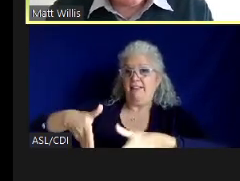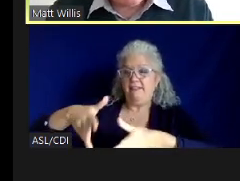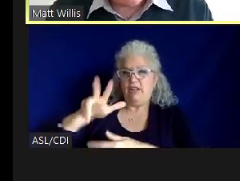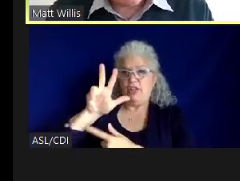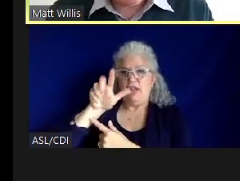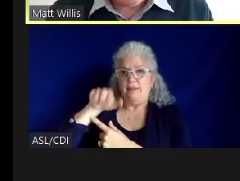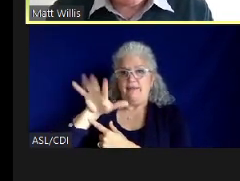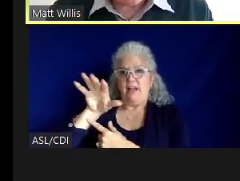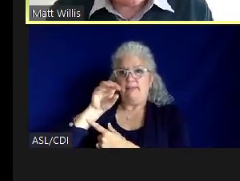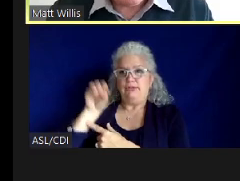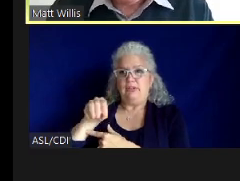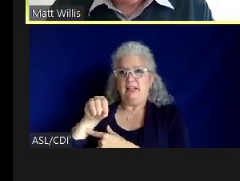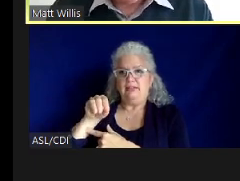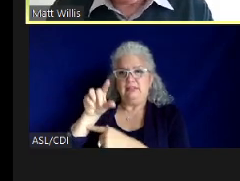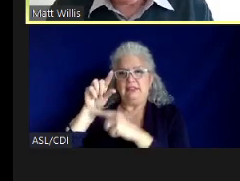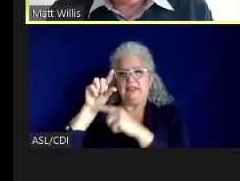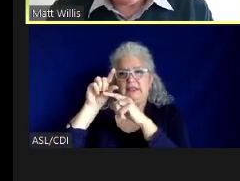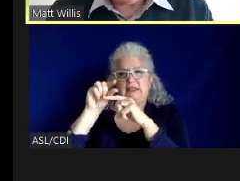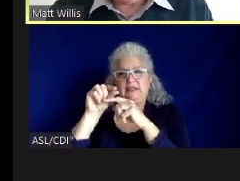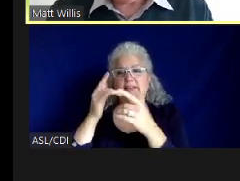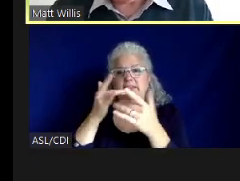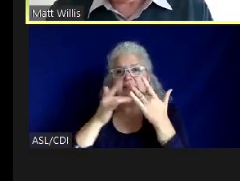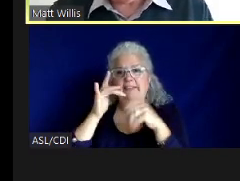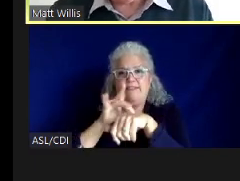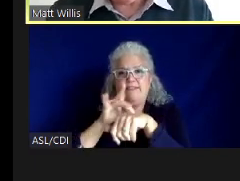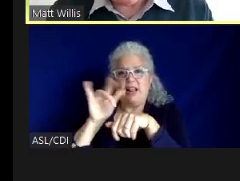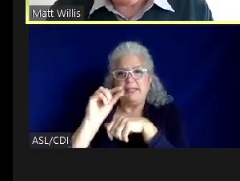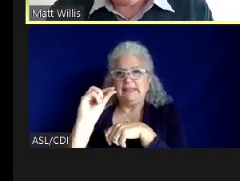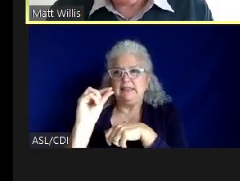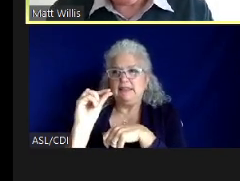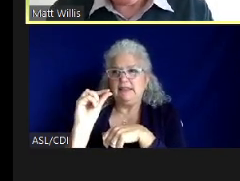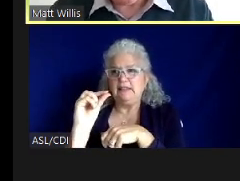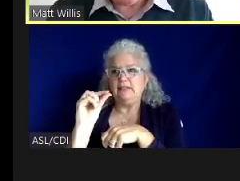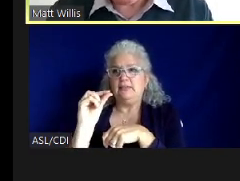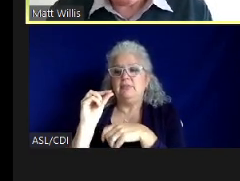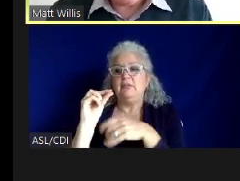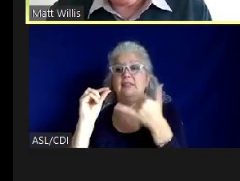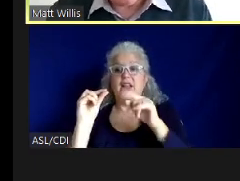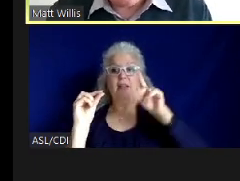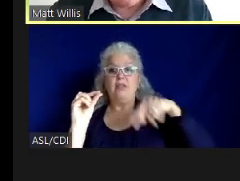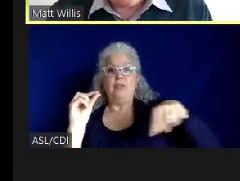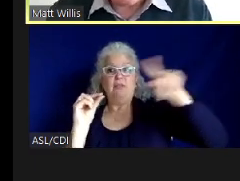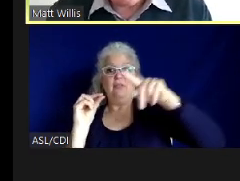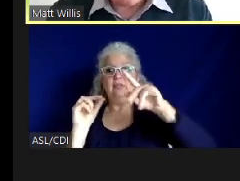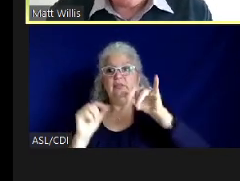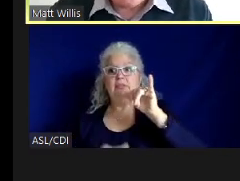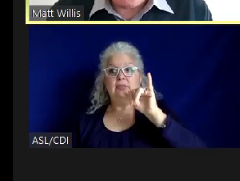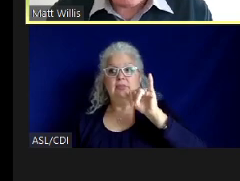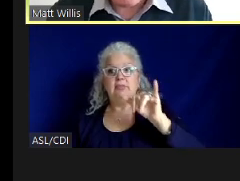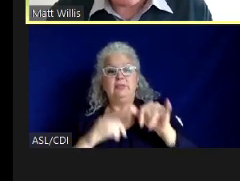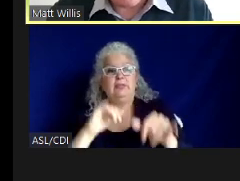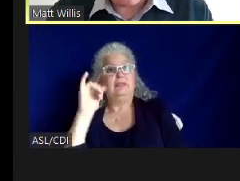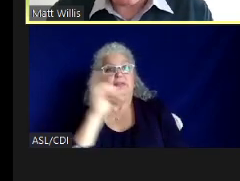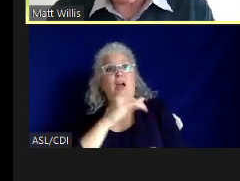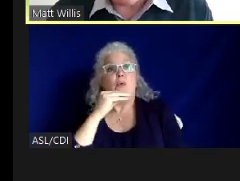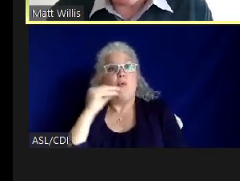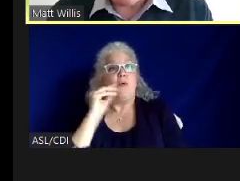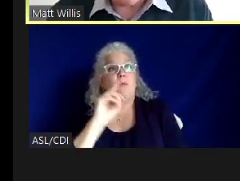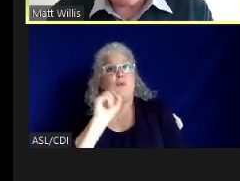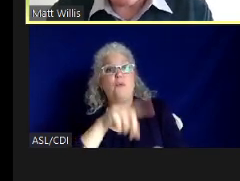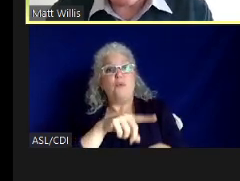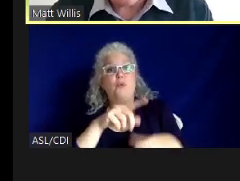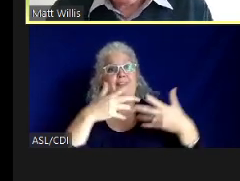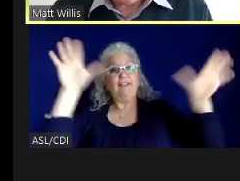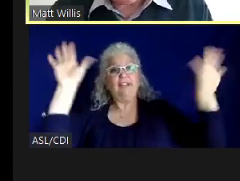stay-at-home order is likely to be extended. I'll just speak a little bit more about that before I get to this slide. But the